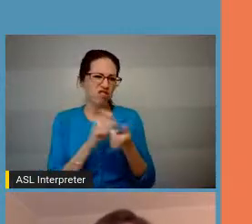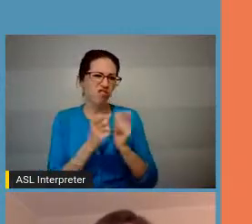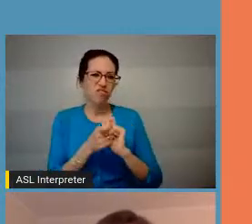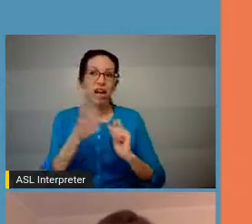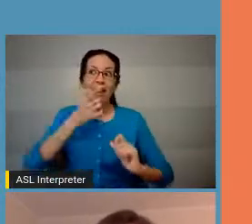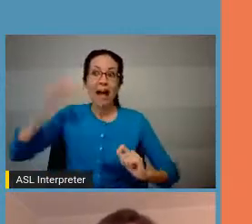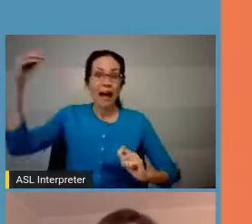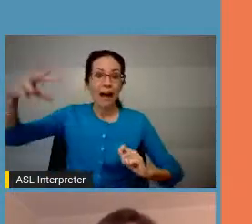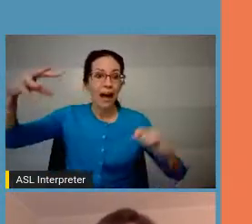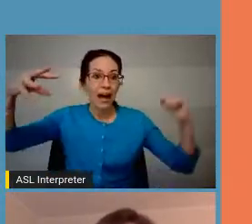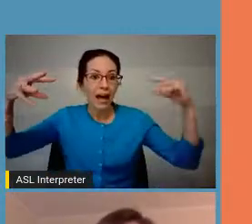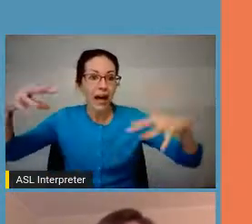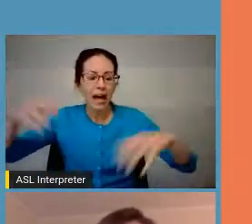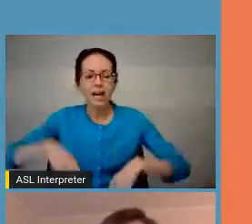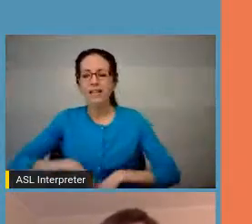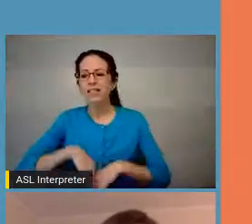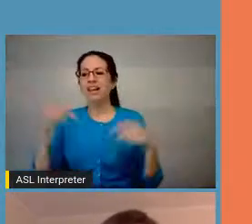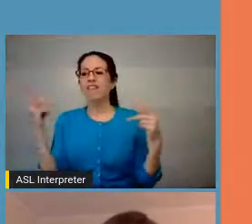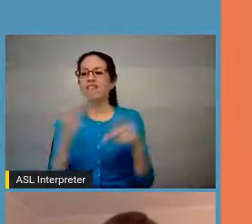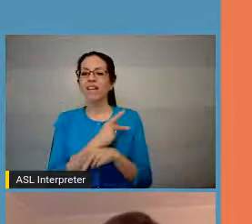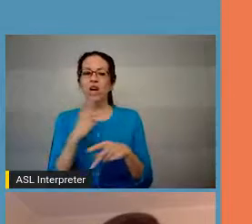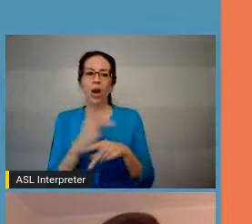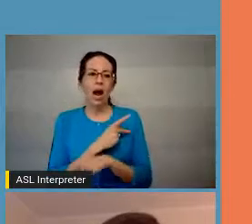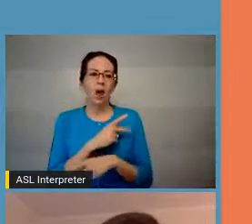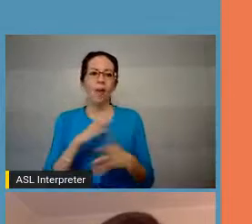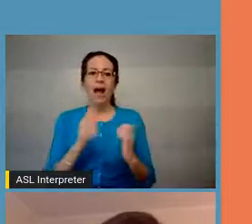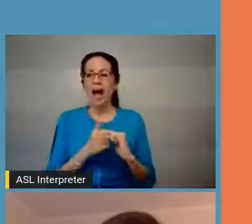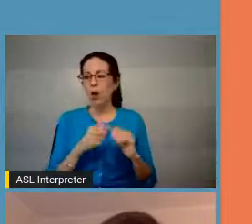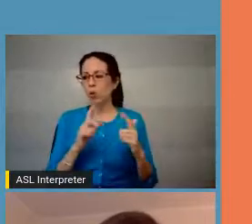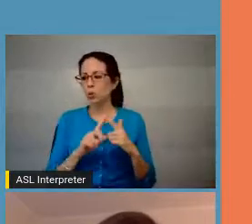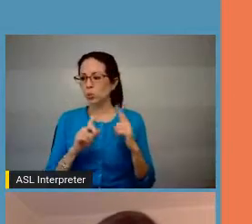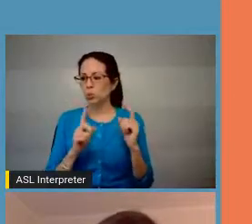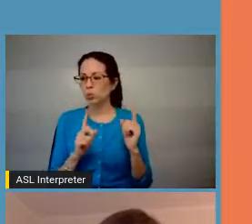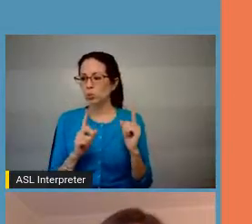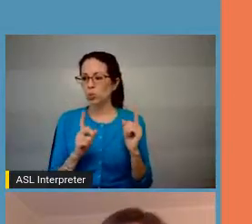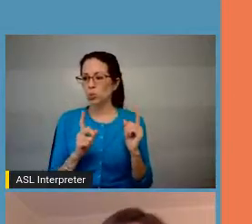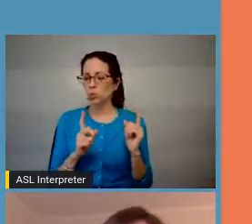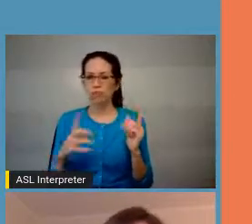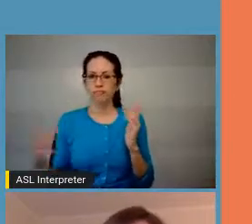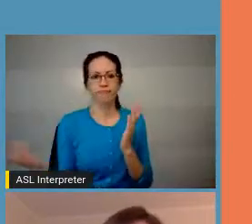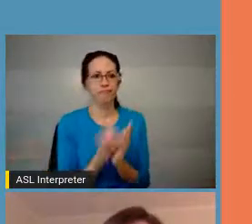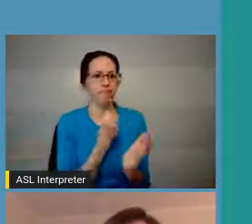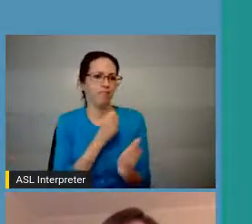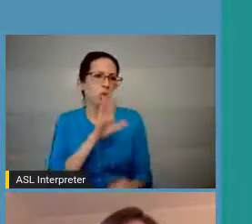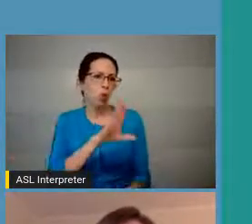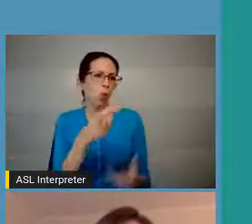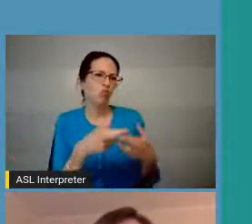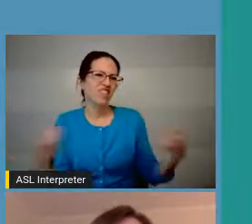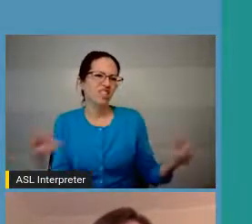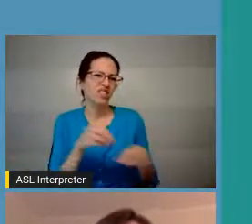out how to make the most of what resources you have in-house already.